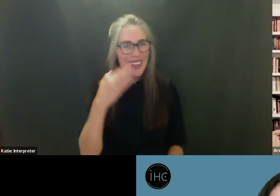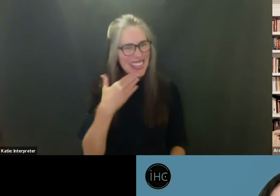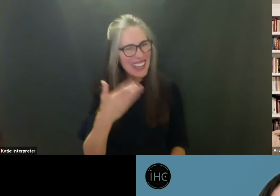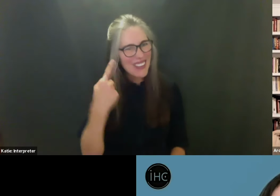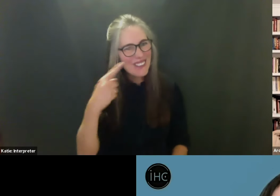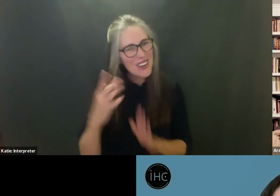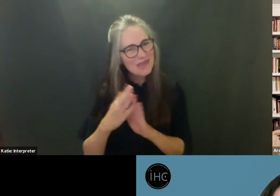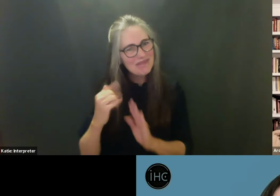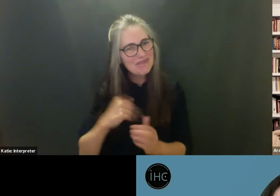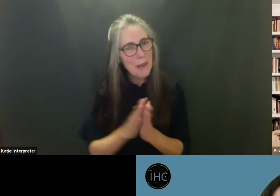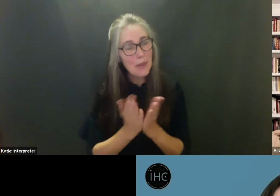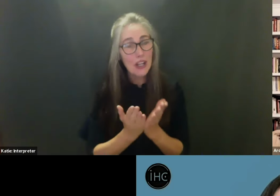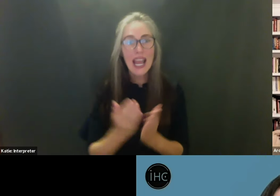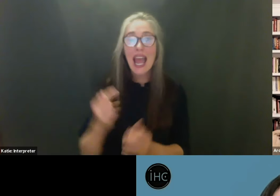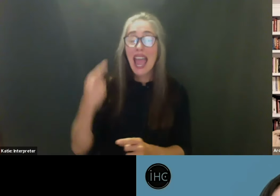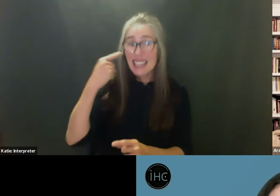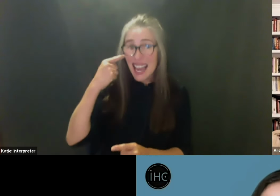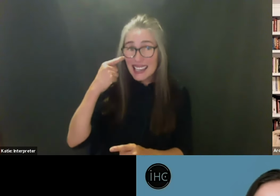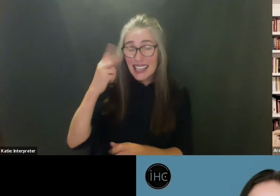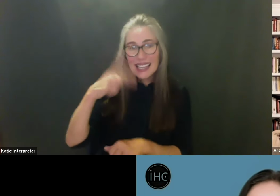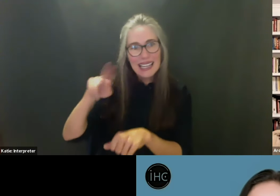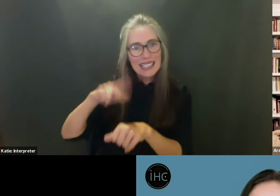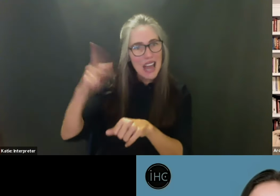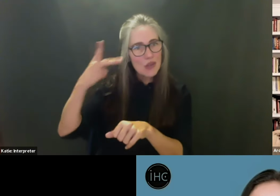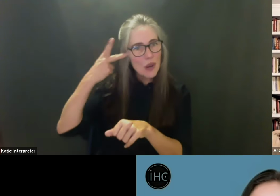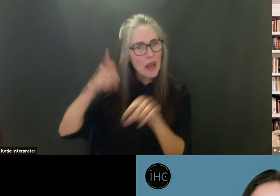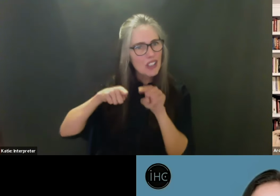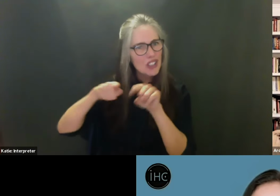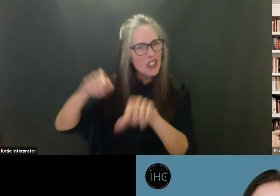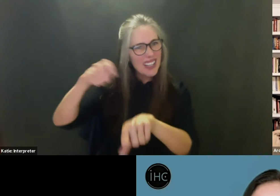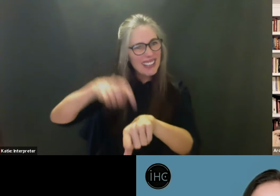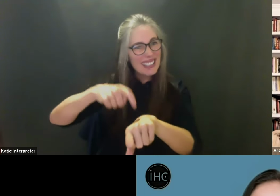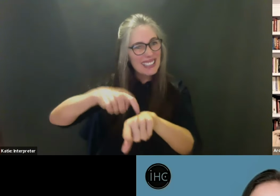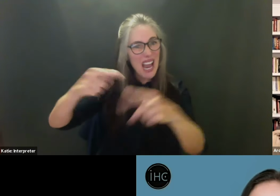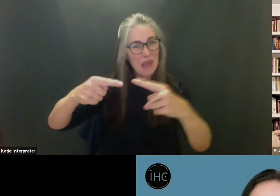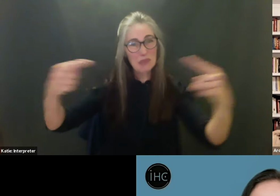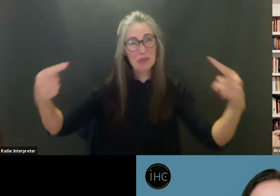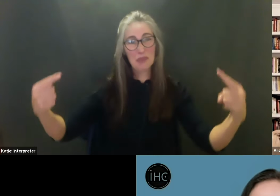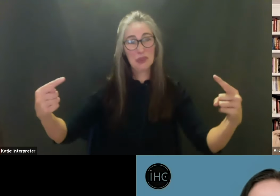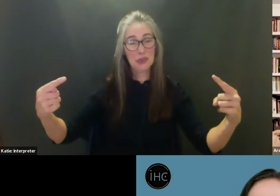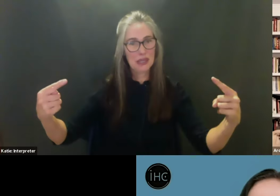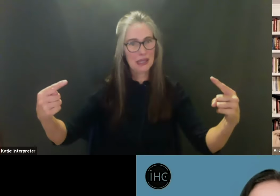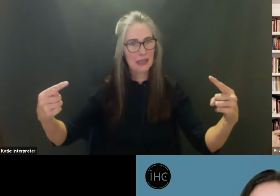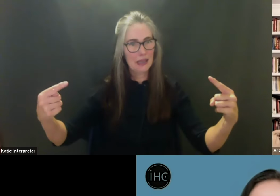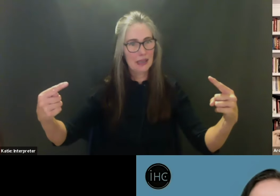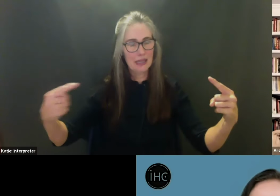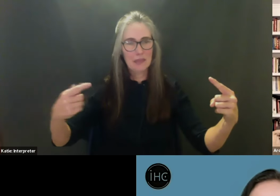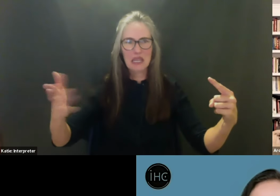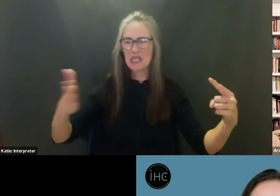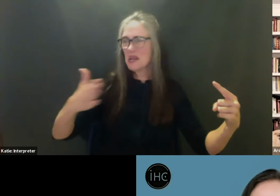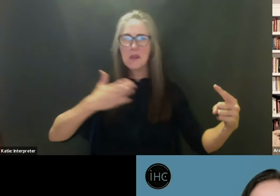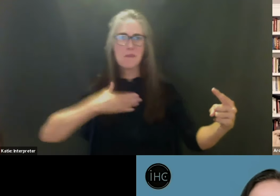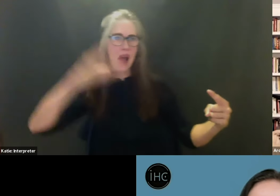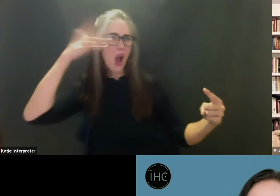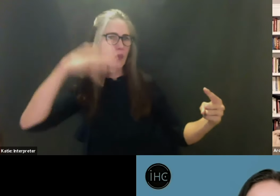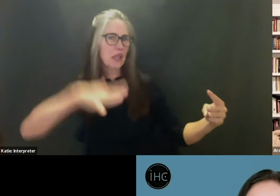politics in that national politics in this highly polarized time. is about taking up sides and local